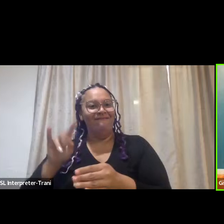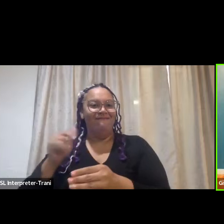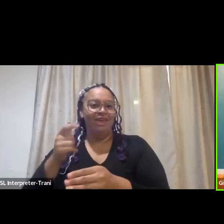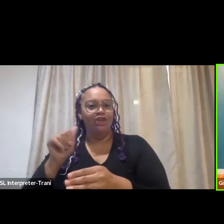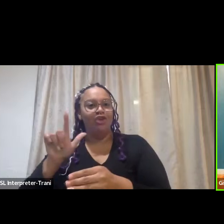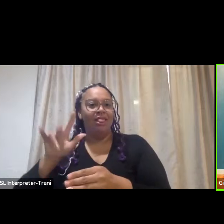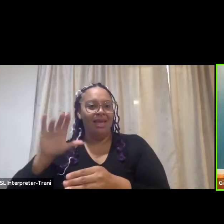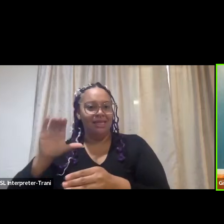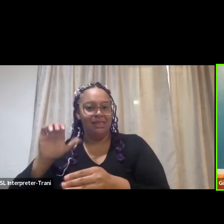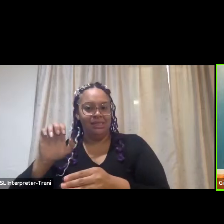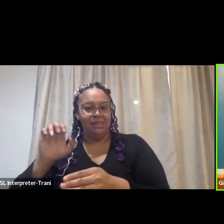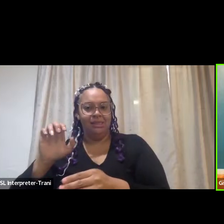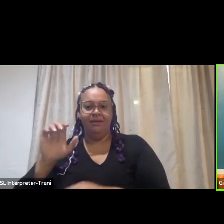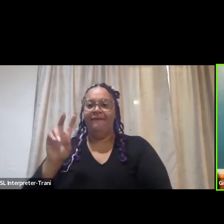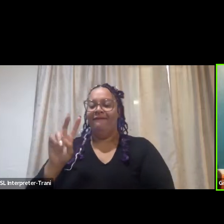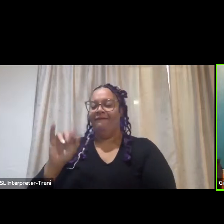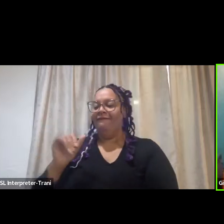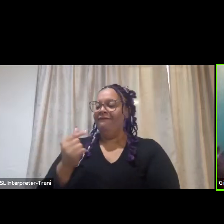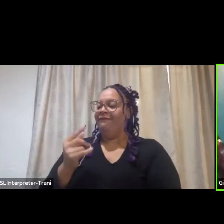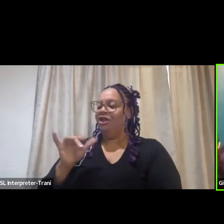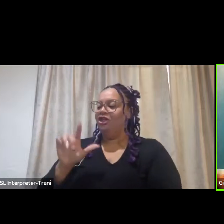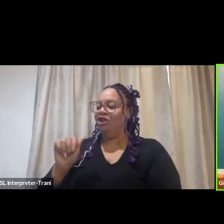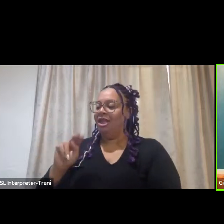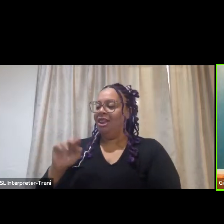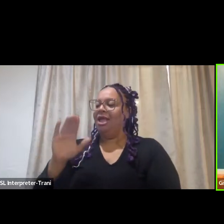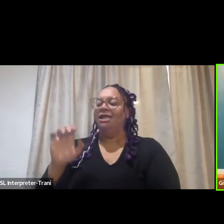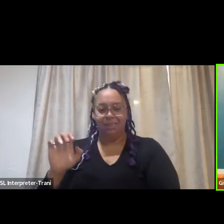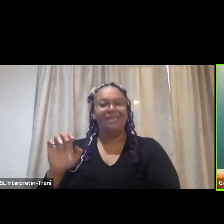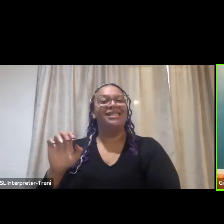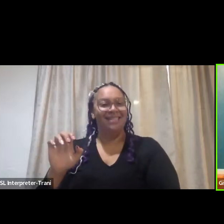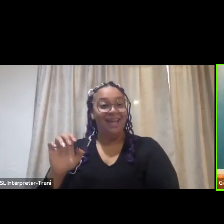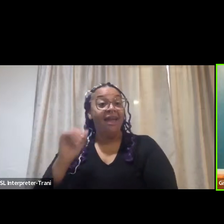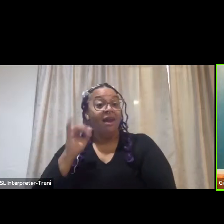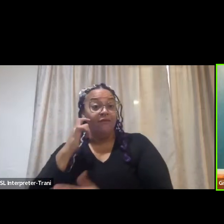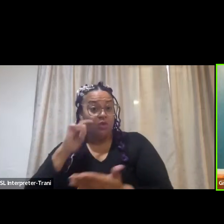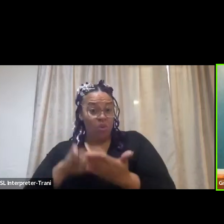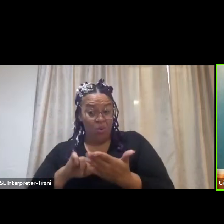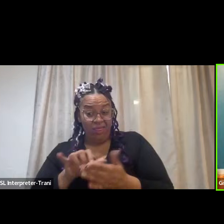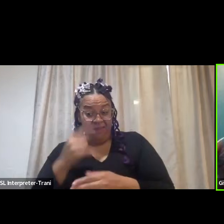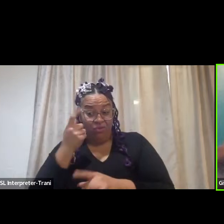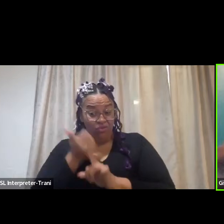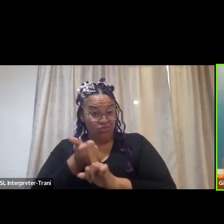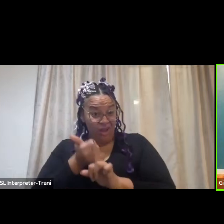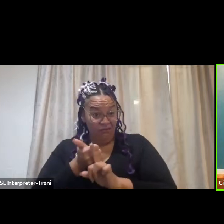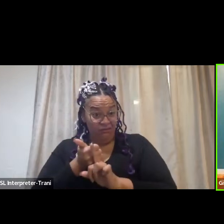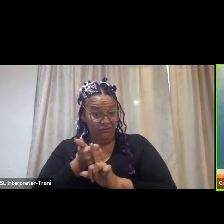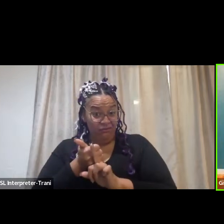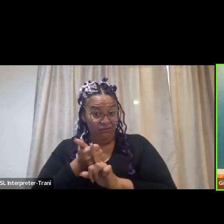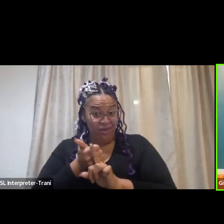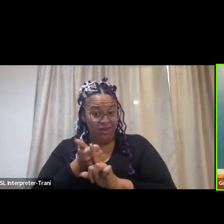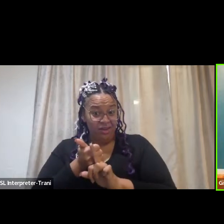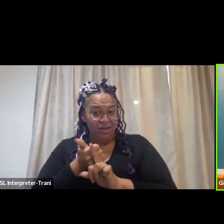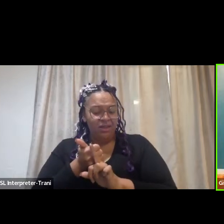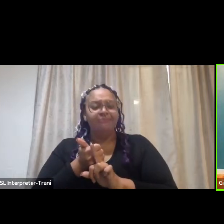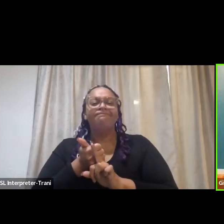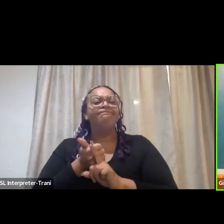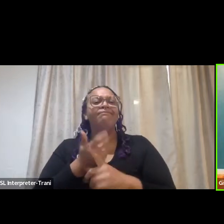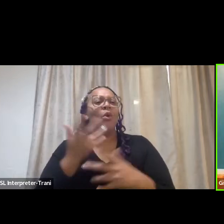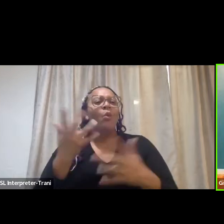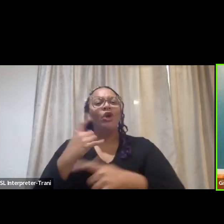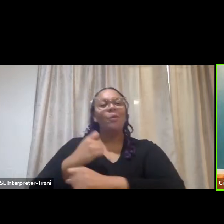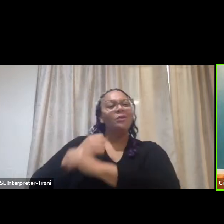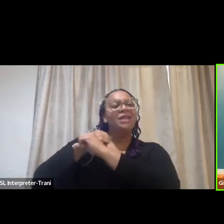Okay. And if you notice that for yourself, what are you